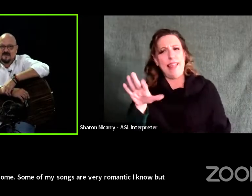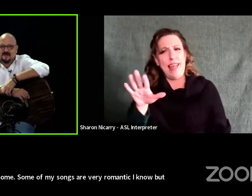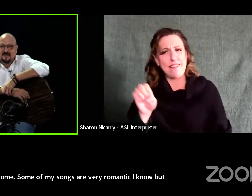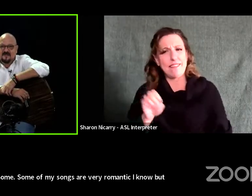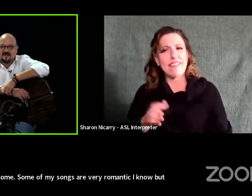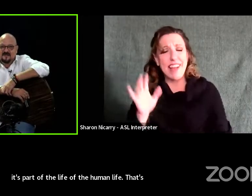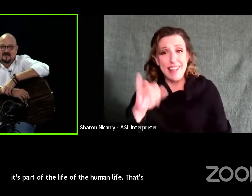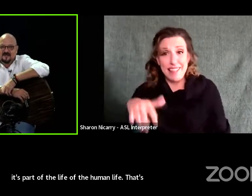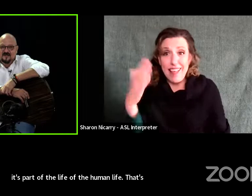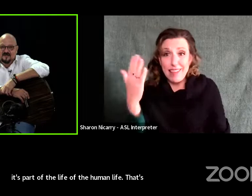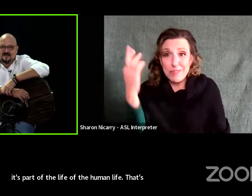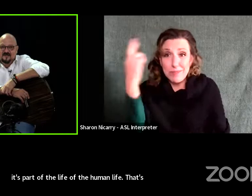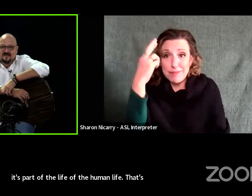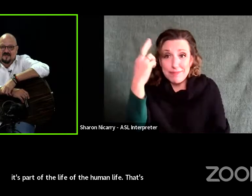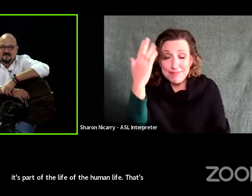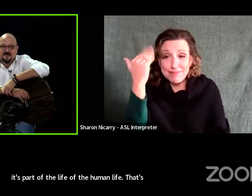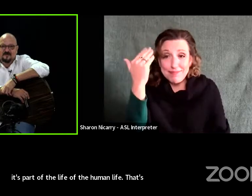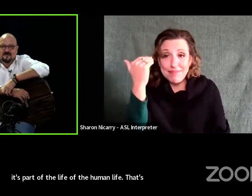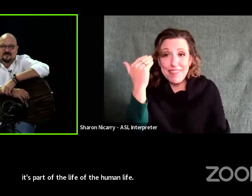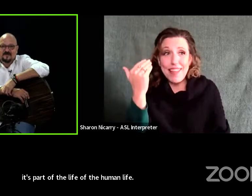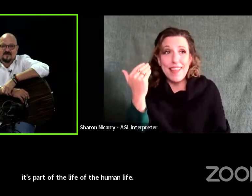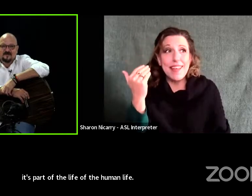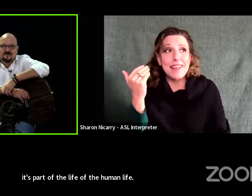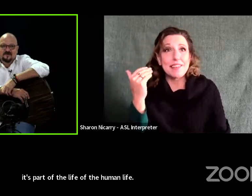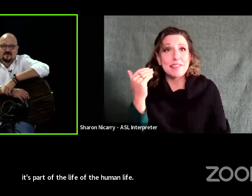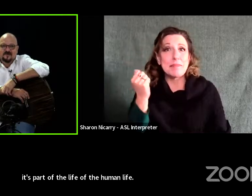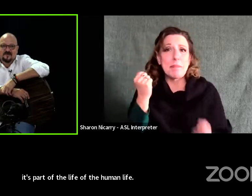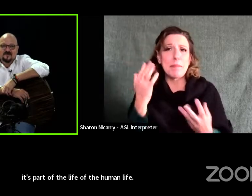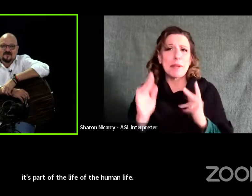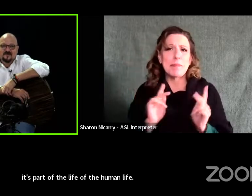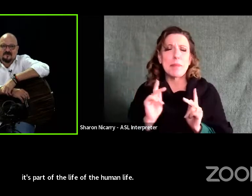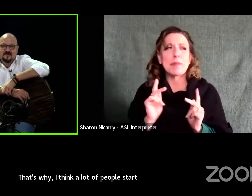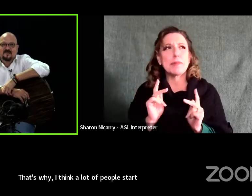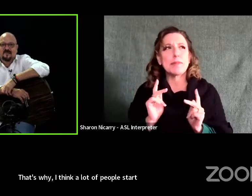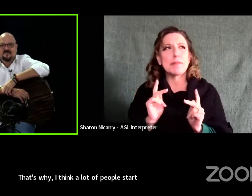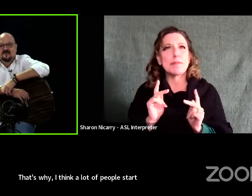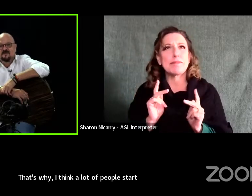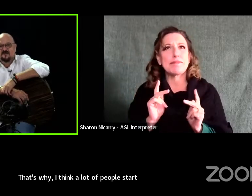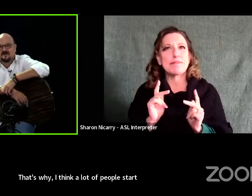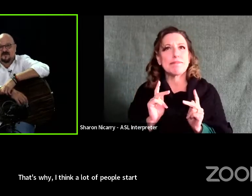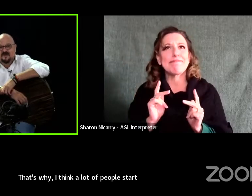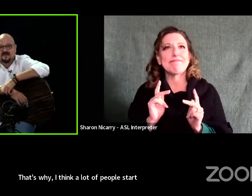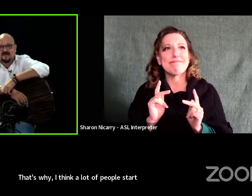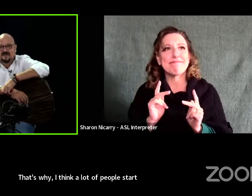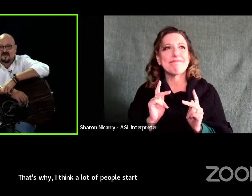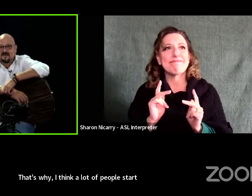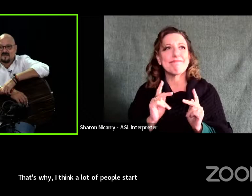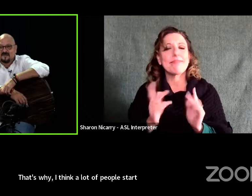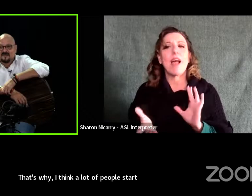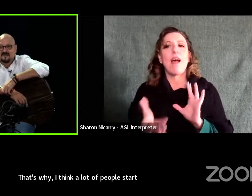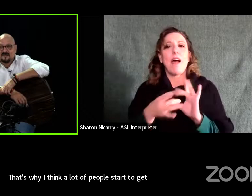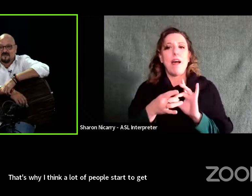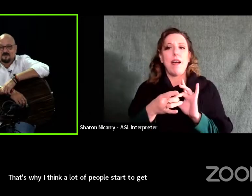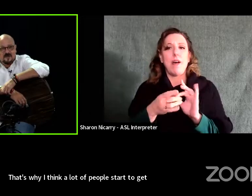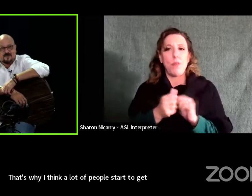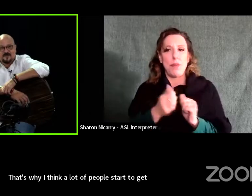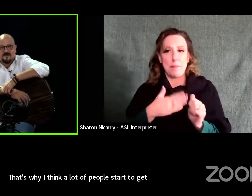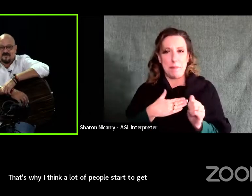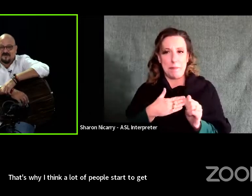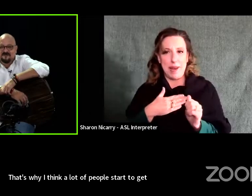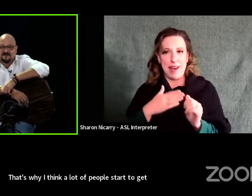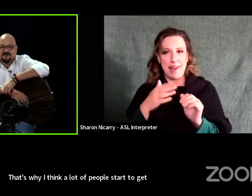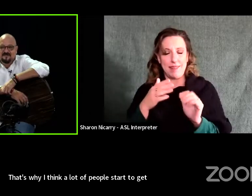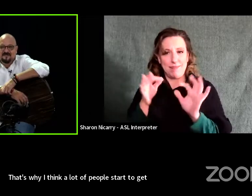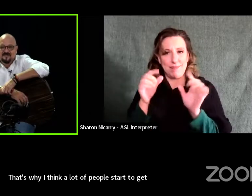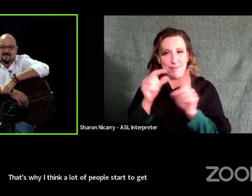that's why I think a lot of people start to get identified with my lyrics and my